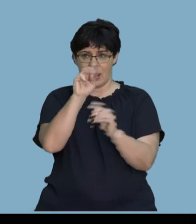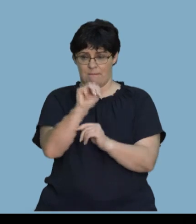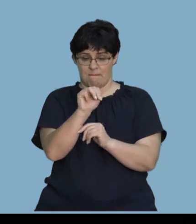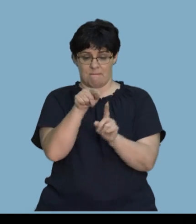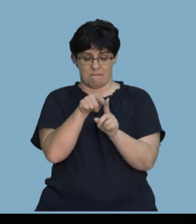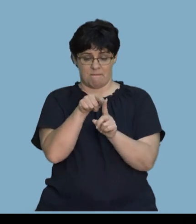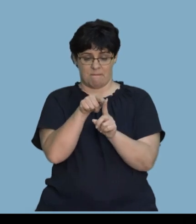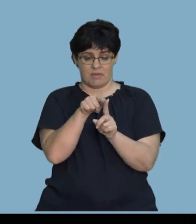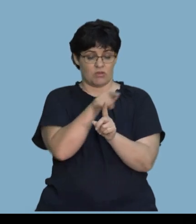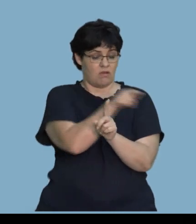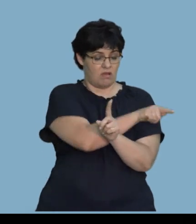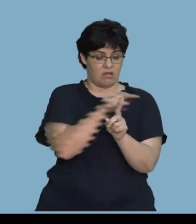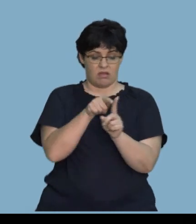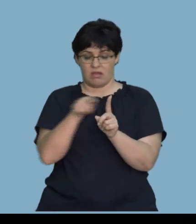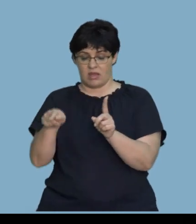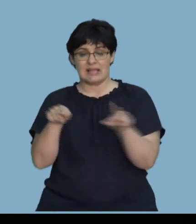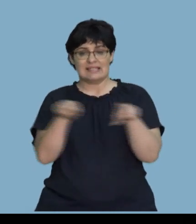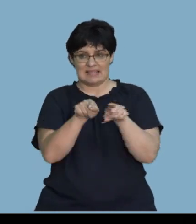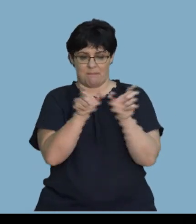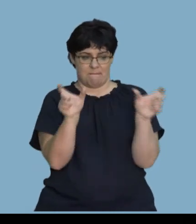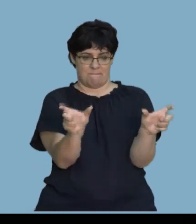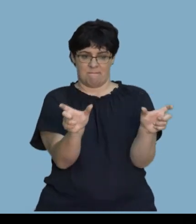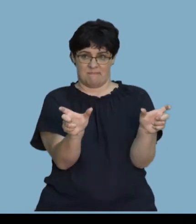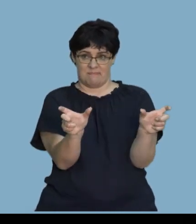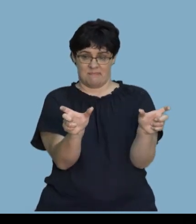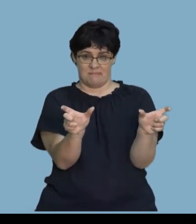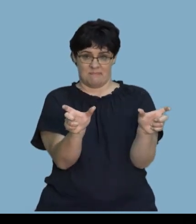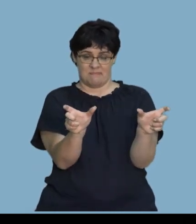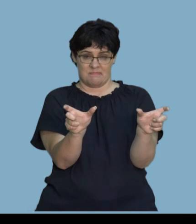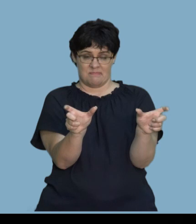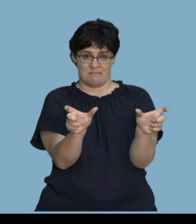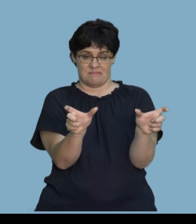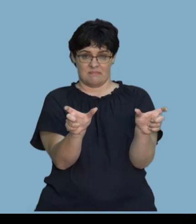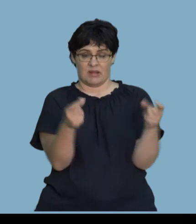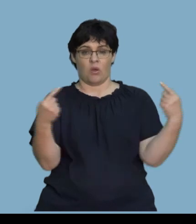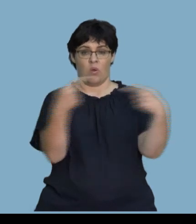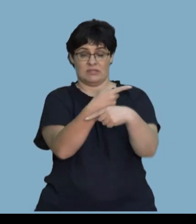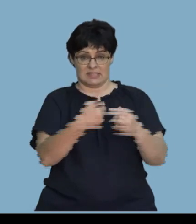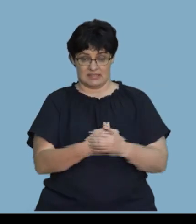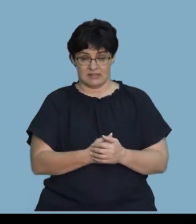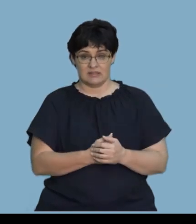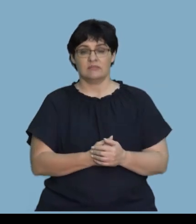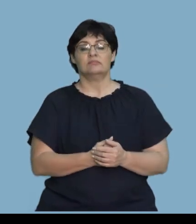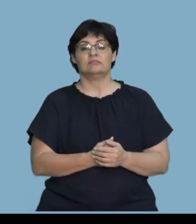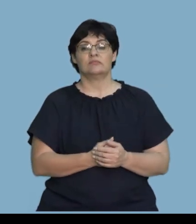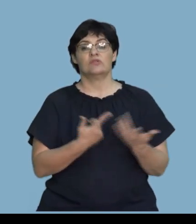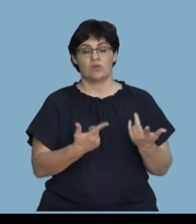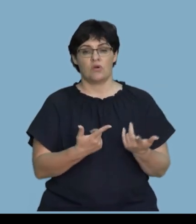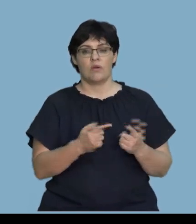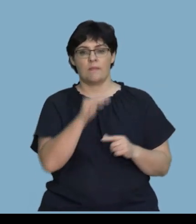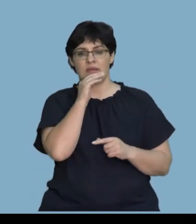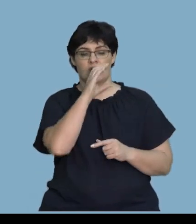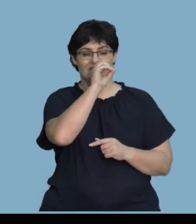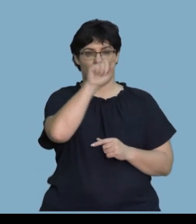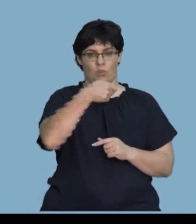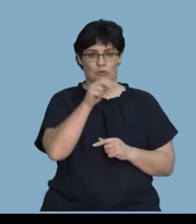M is, both charges are equidistant from M, okay? Well, in opposite direction. So in other words, this is 0.2.